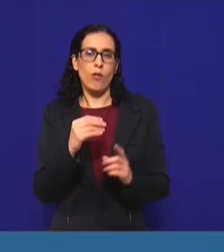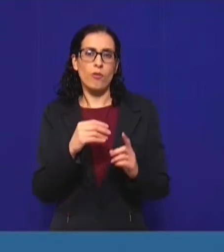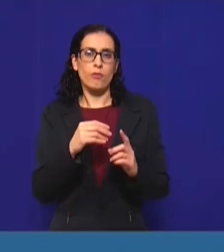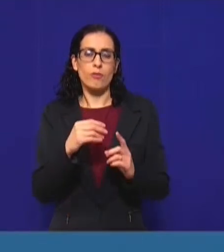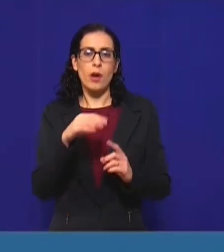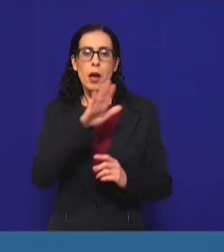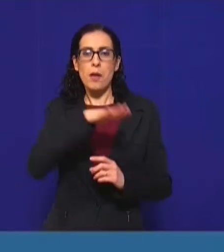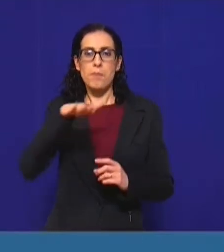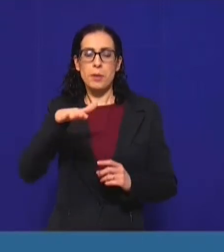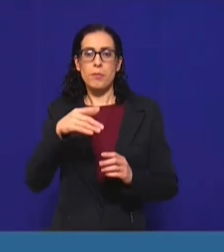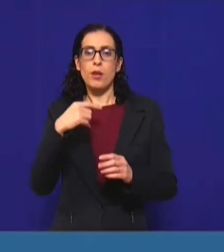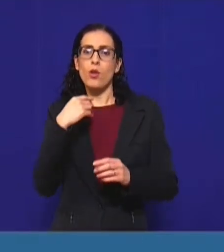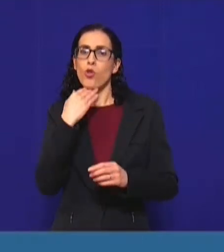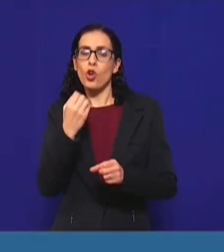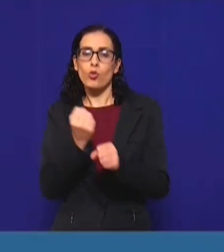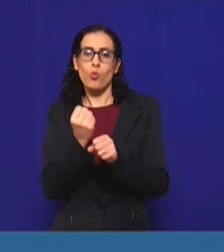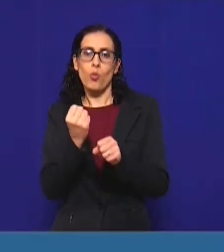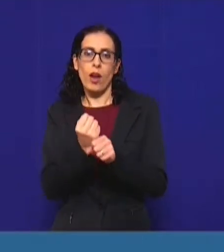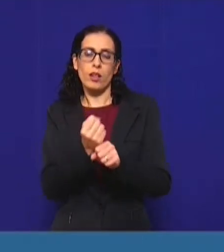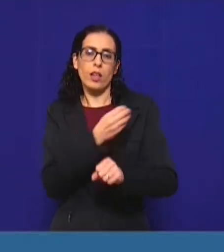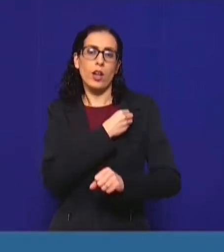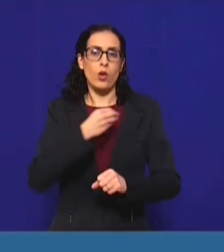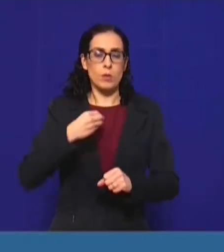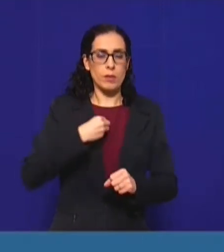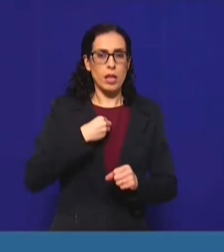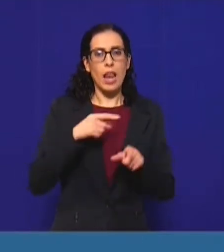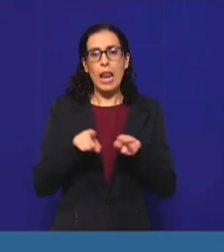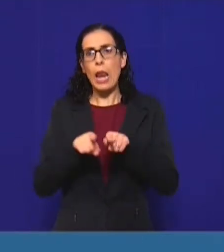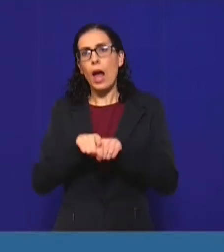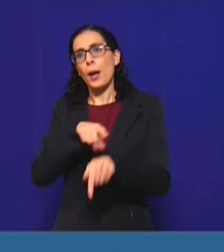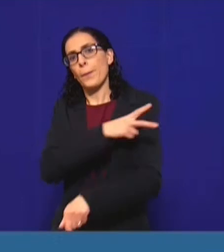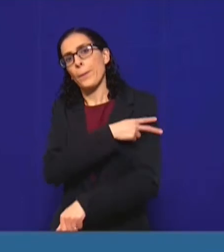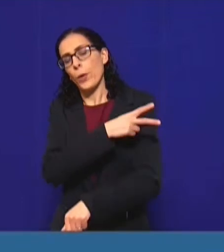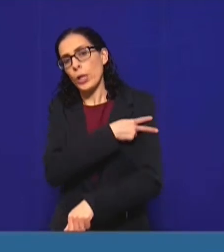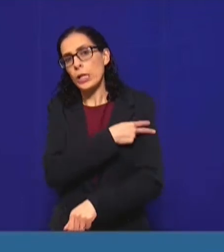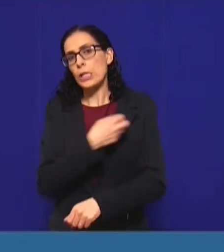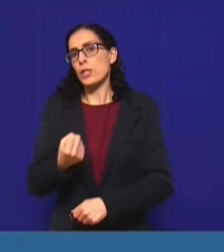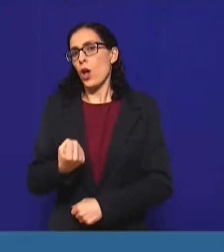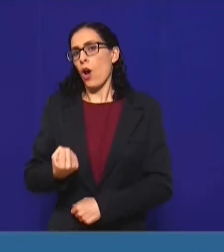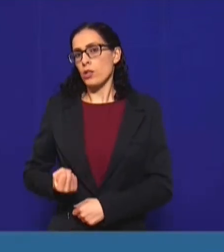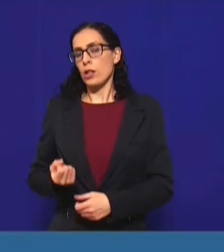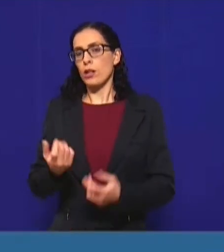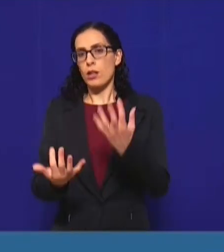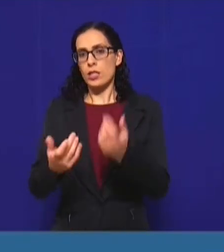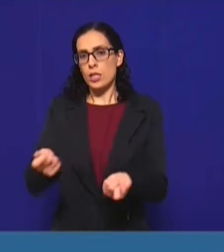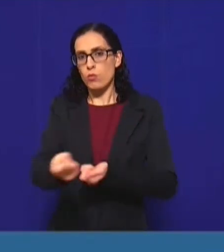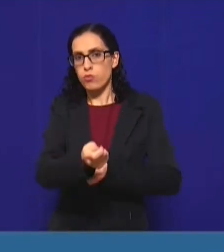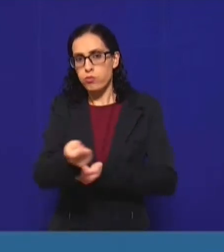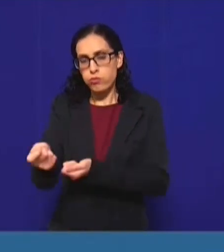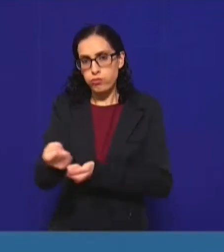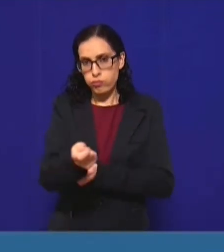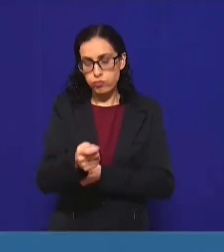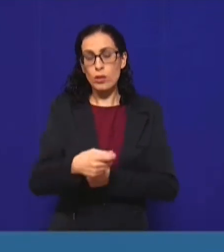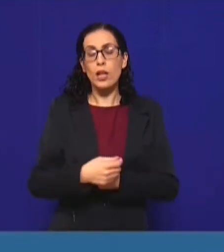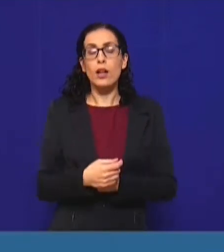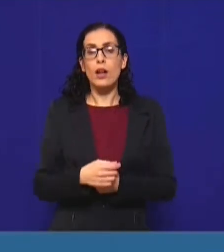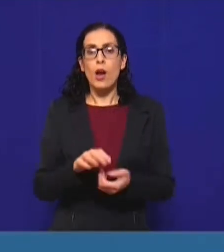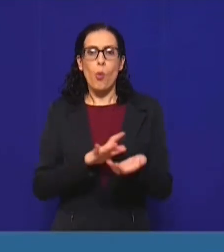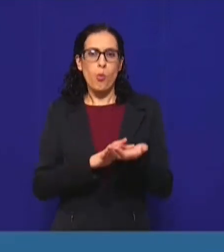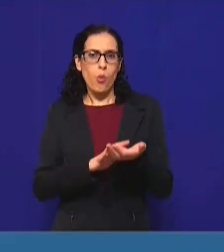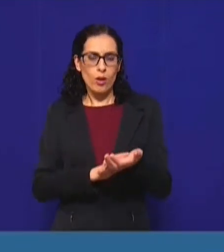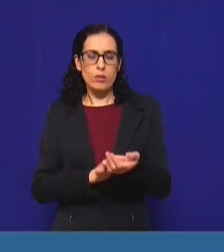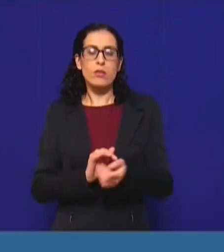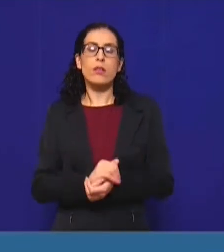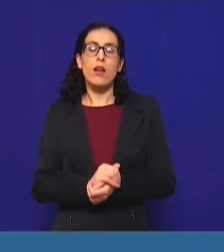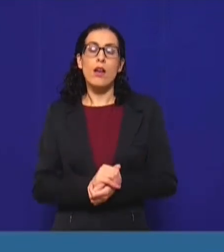non-clinical frontliners, including civil protection and police and other non-clinical frontliners. And now